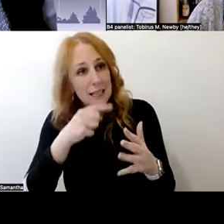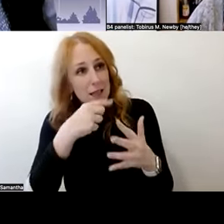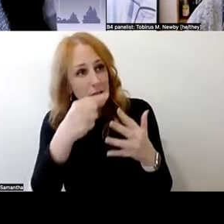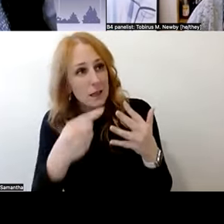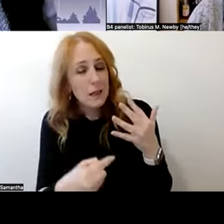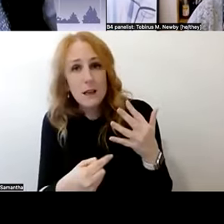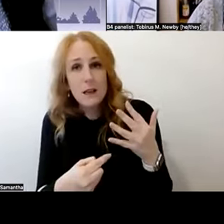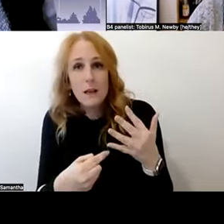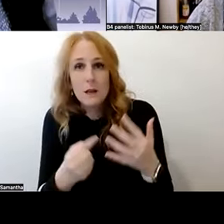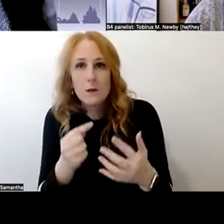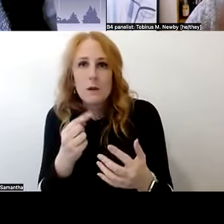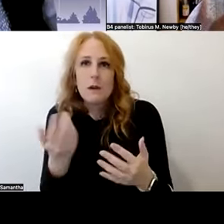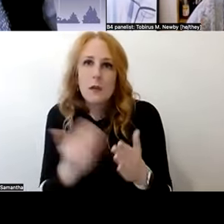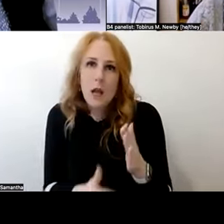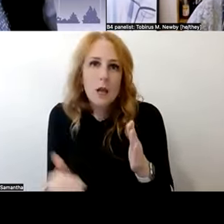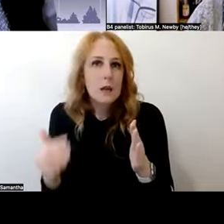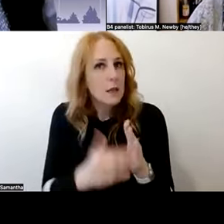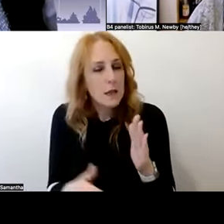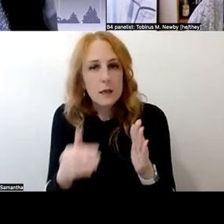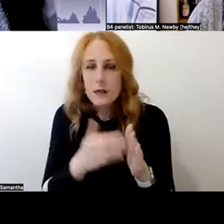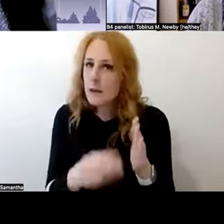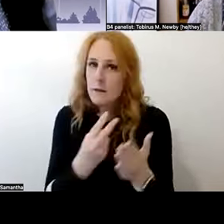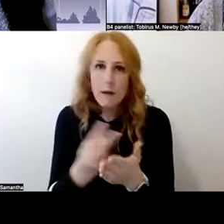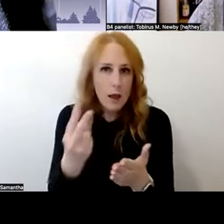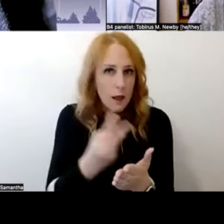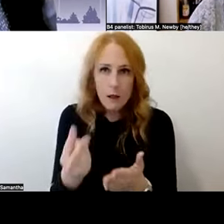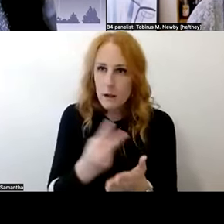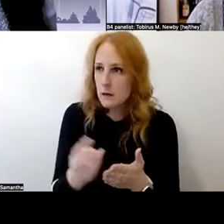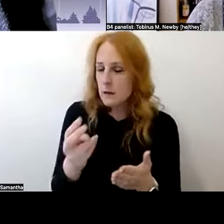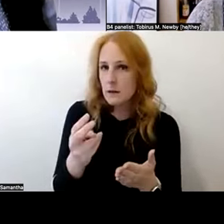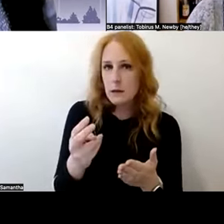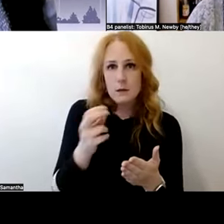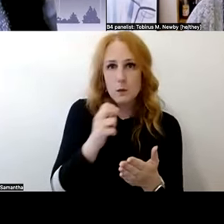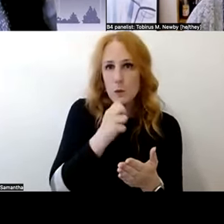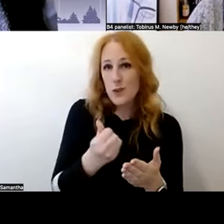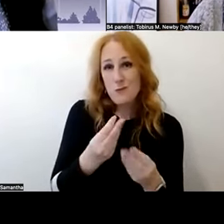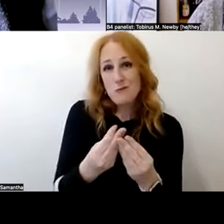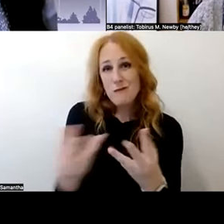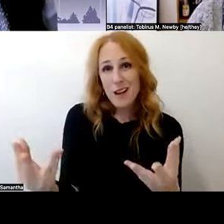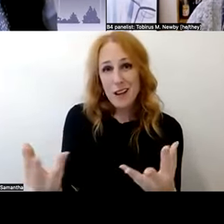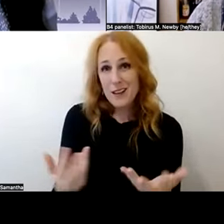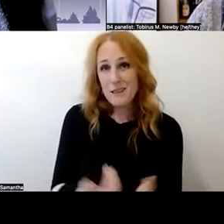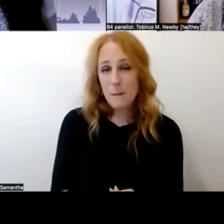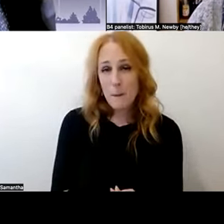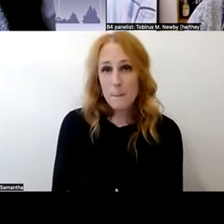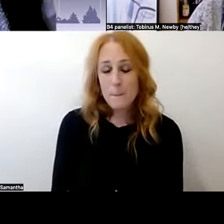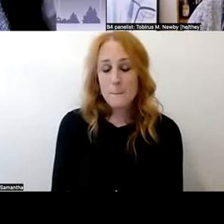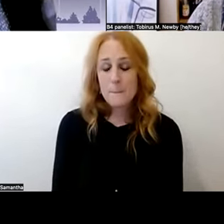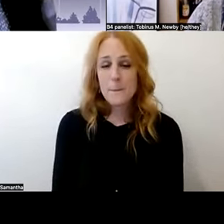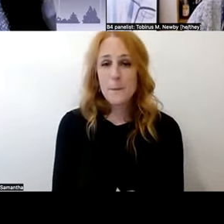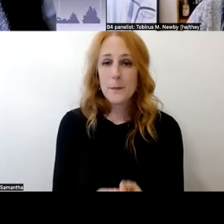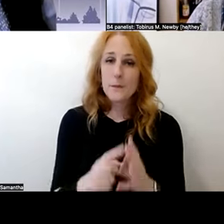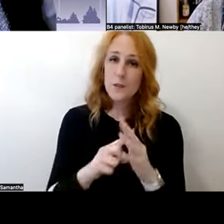again and again and again, and generation after generation, nothing happens. So start with the community and start being